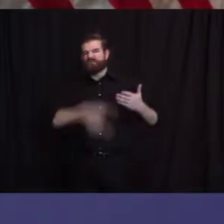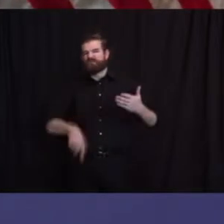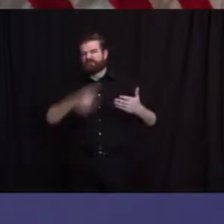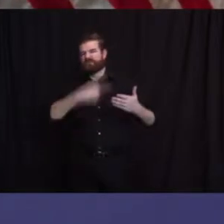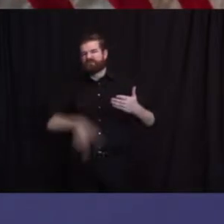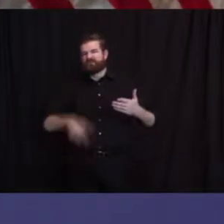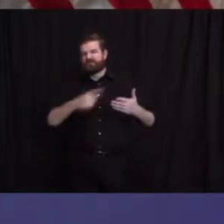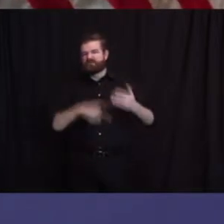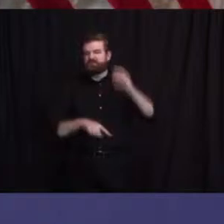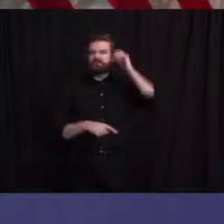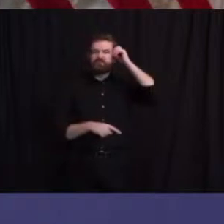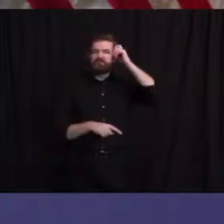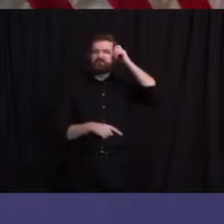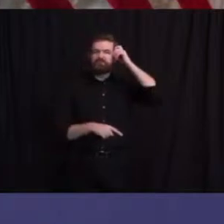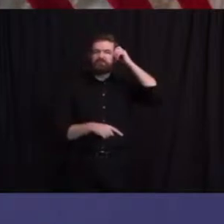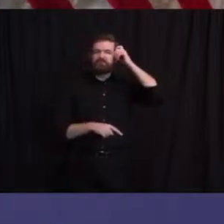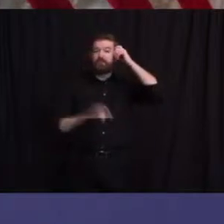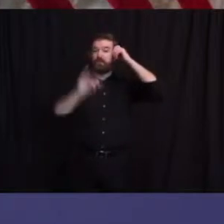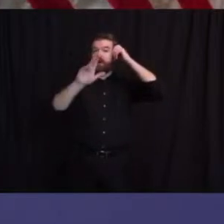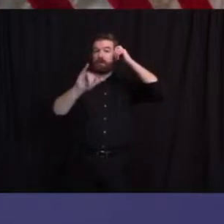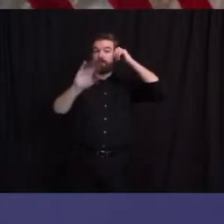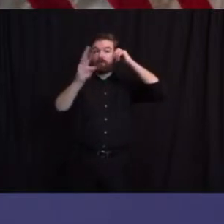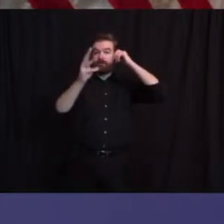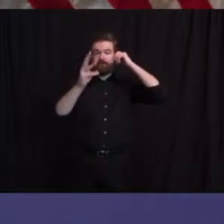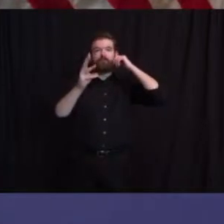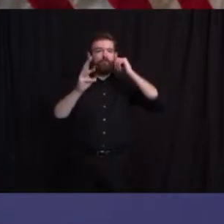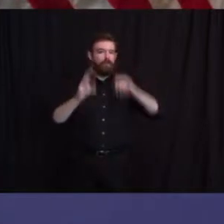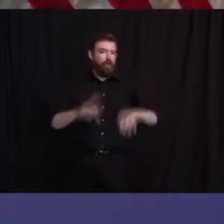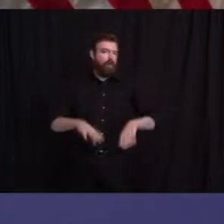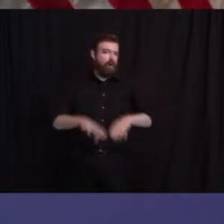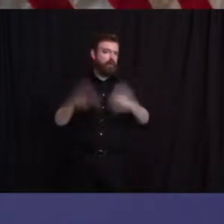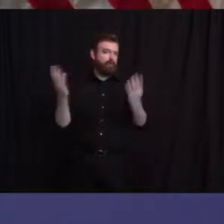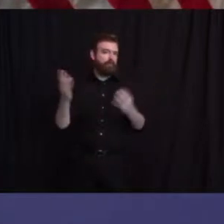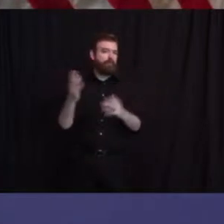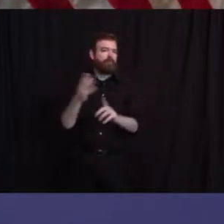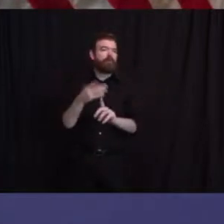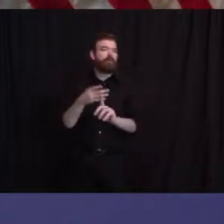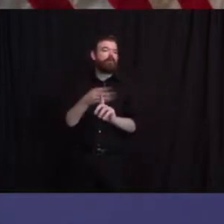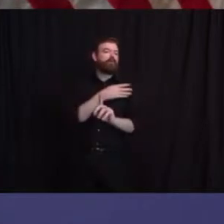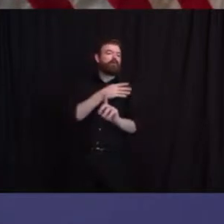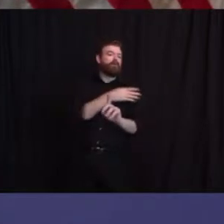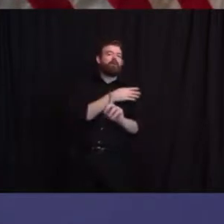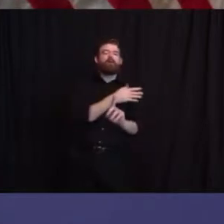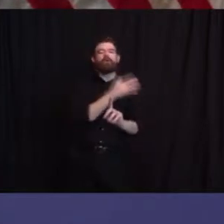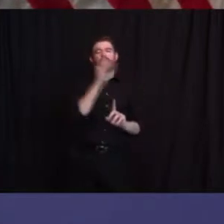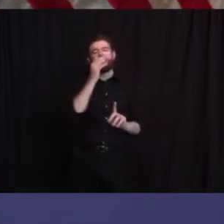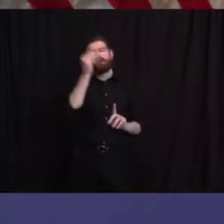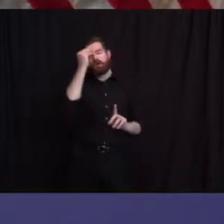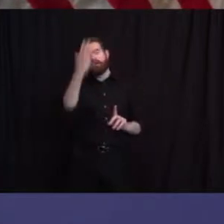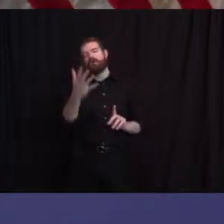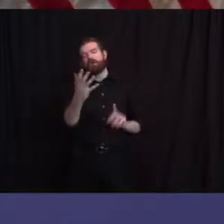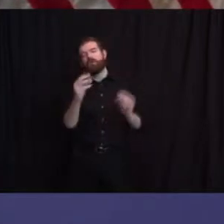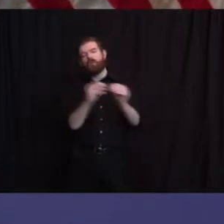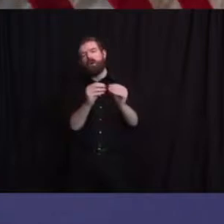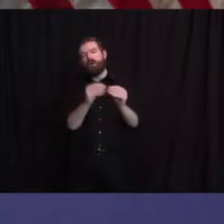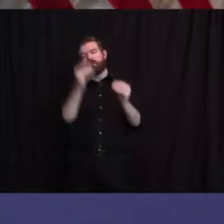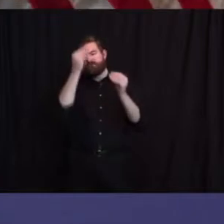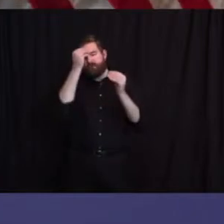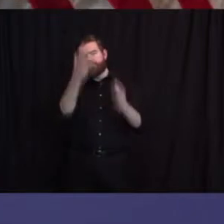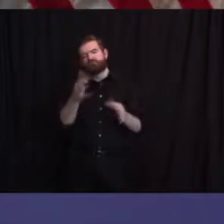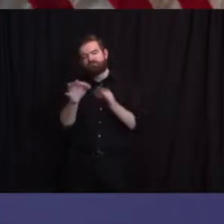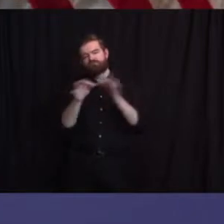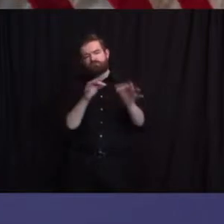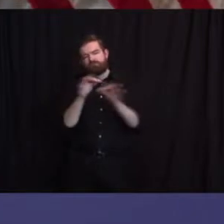date is July 6th, so in the coming weeks they'll put out guidance. So bear with us on that. You asked also about property tax payments that are